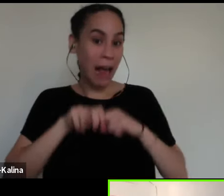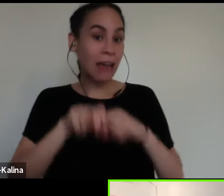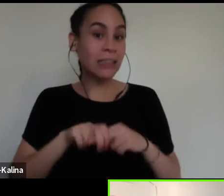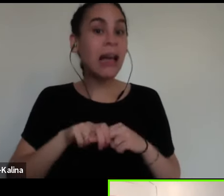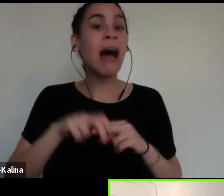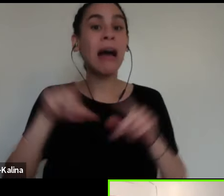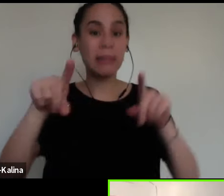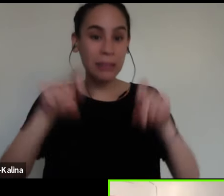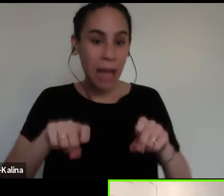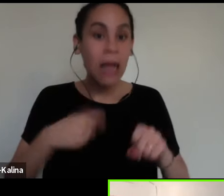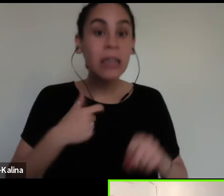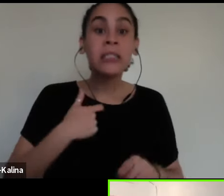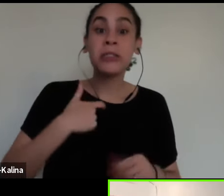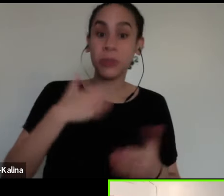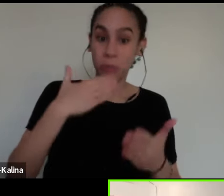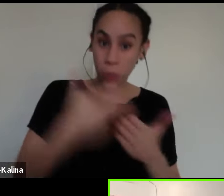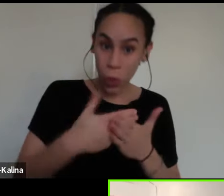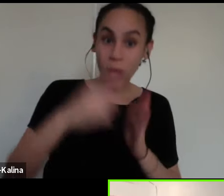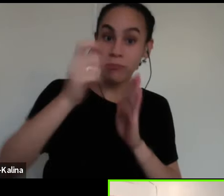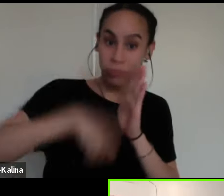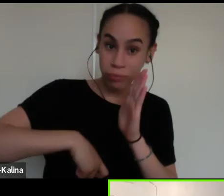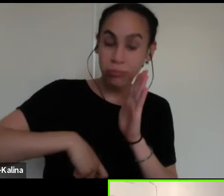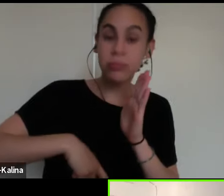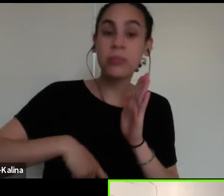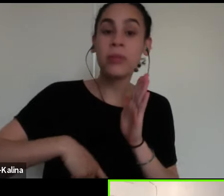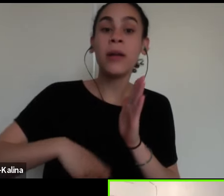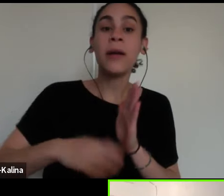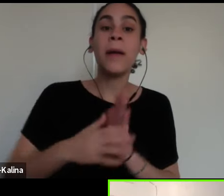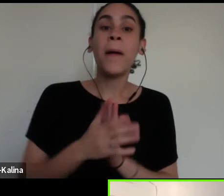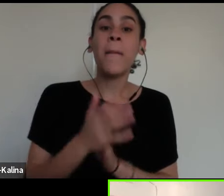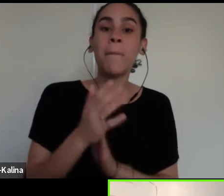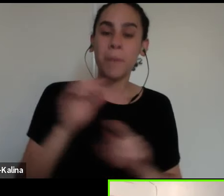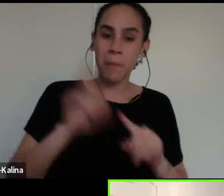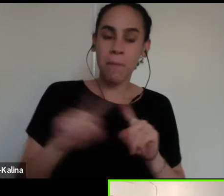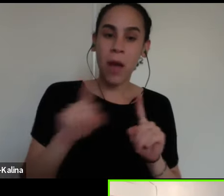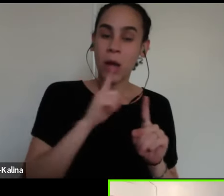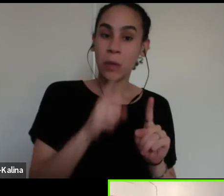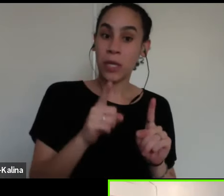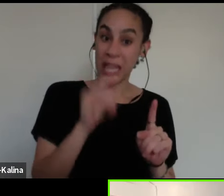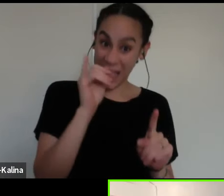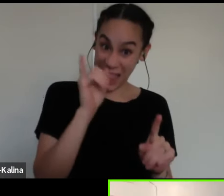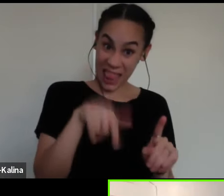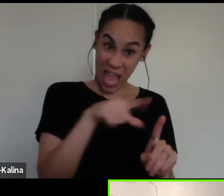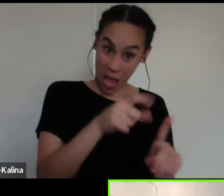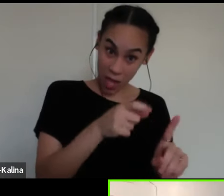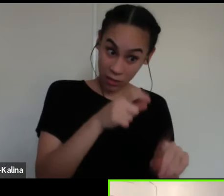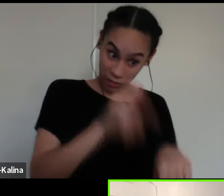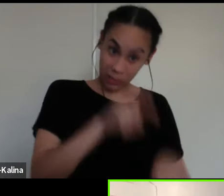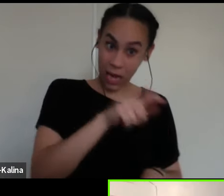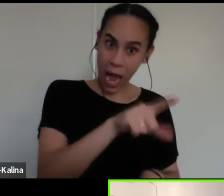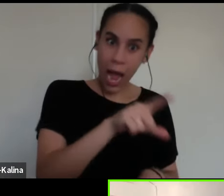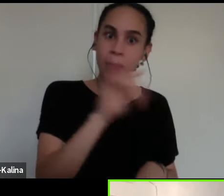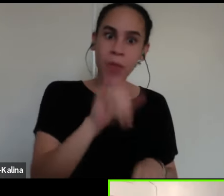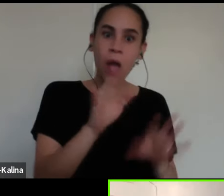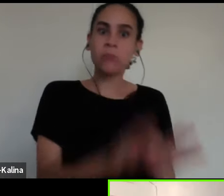had always been a good student, but it would turn out to be the single most important test I'd ever take in my